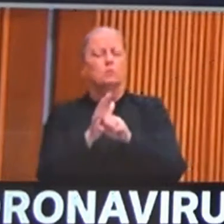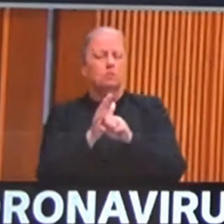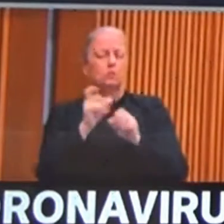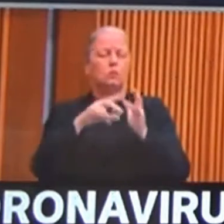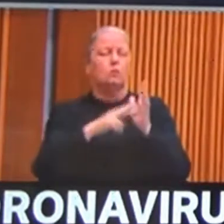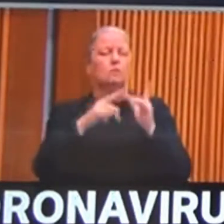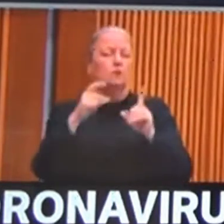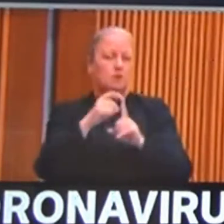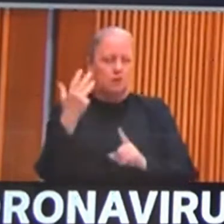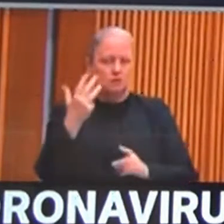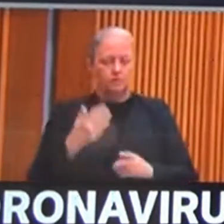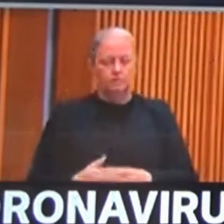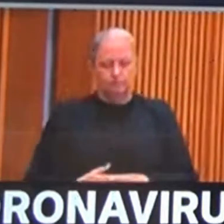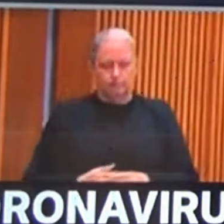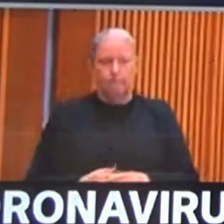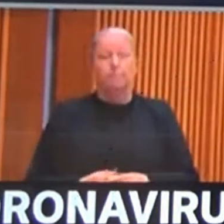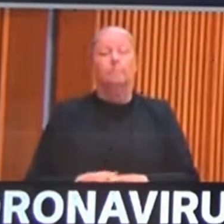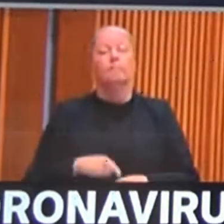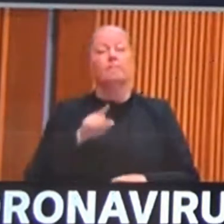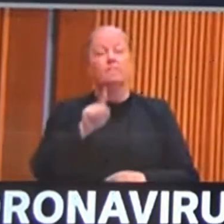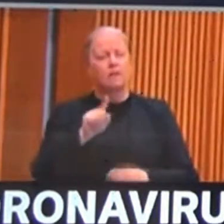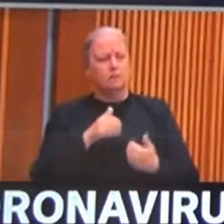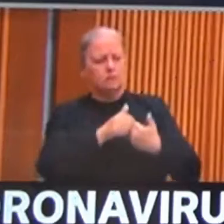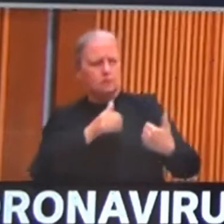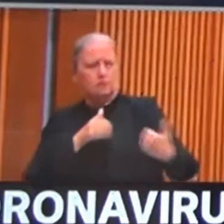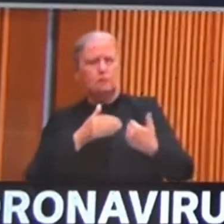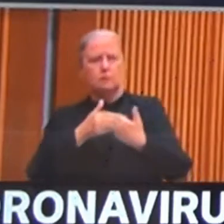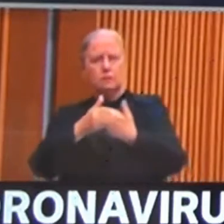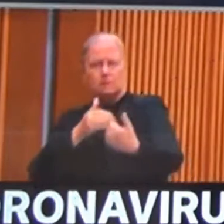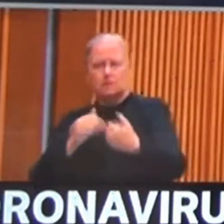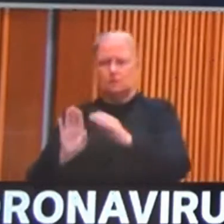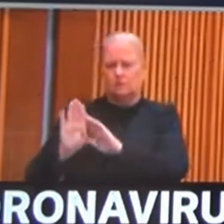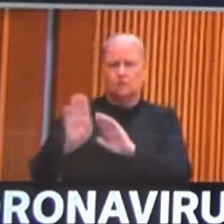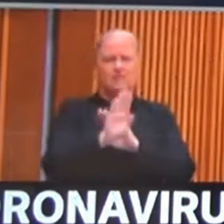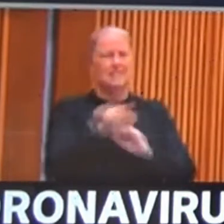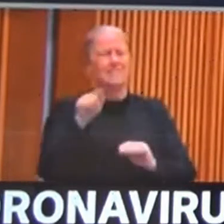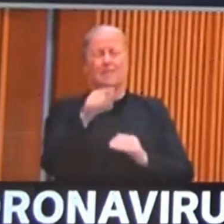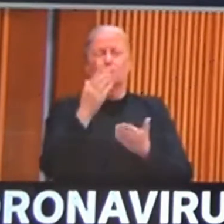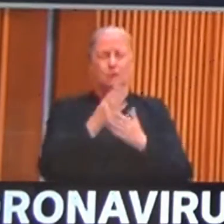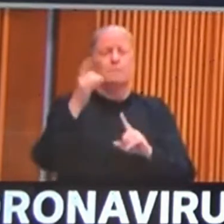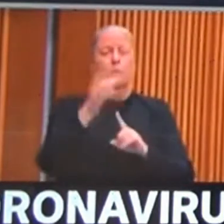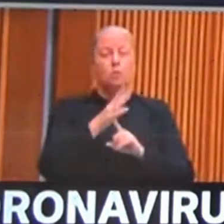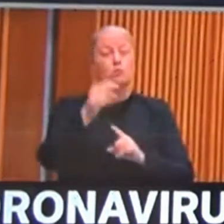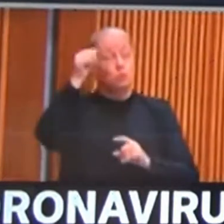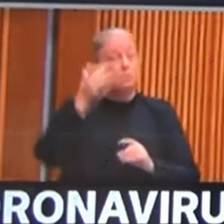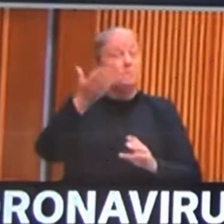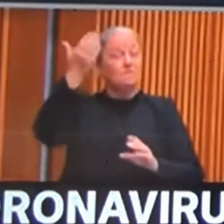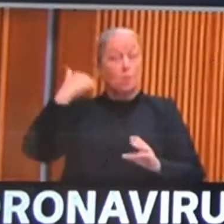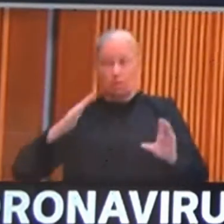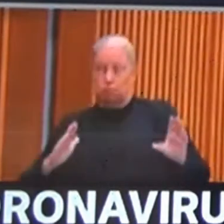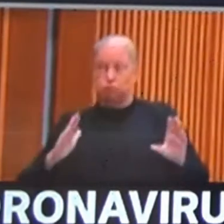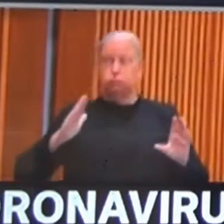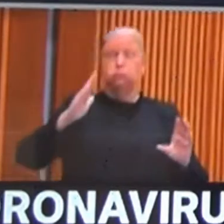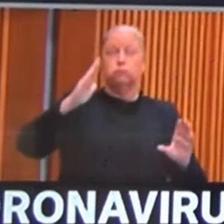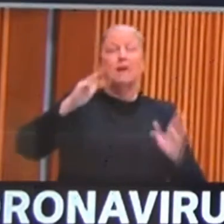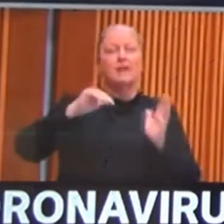Social distancing measures have really worked essentially to flatten that curve, to dampen the curve,